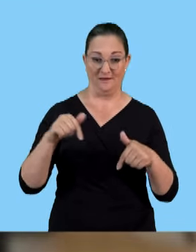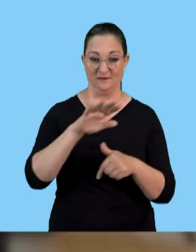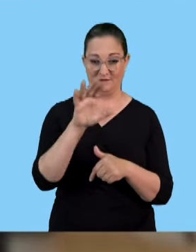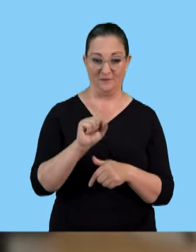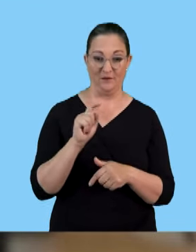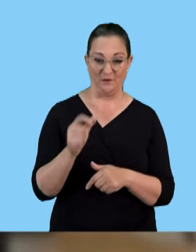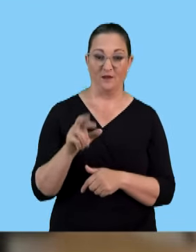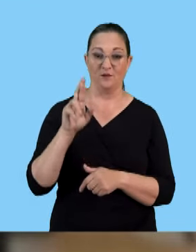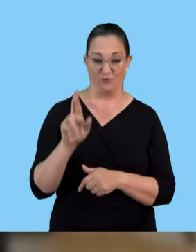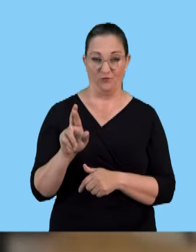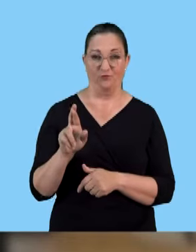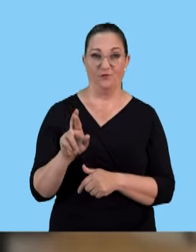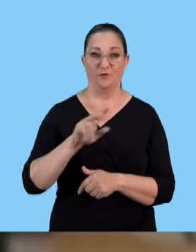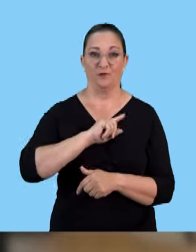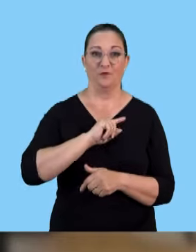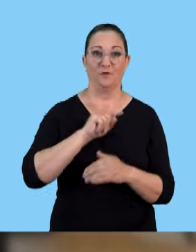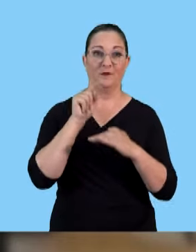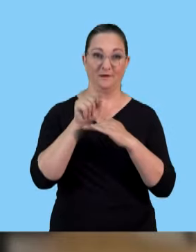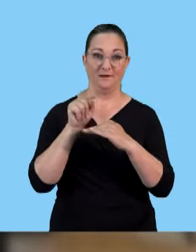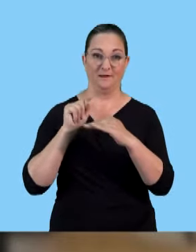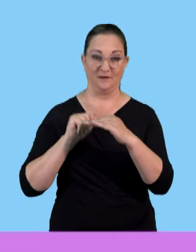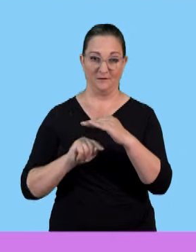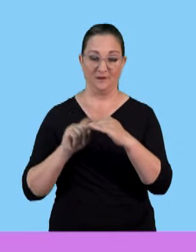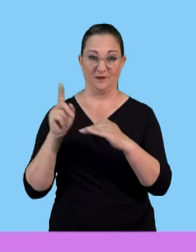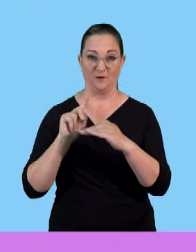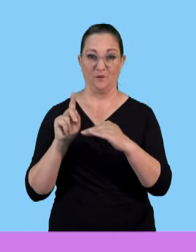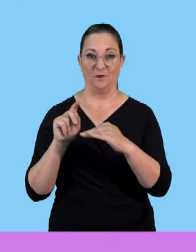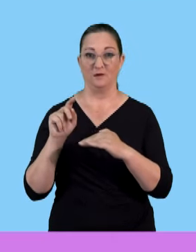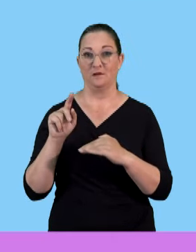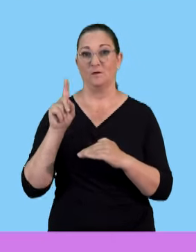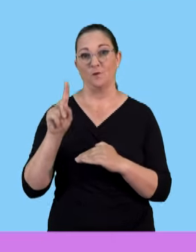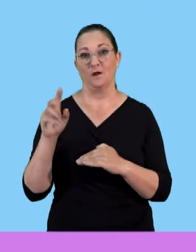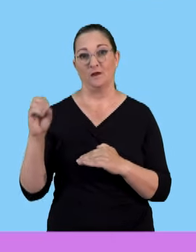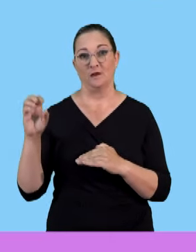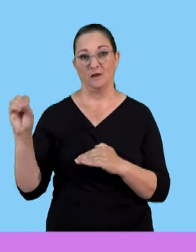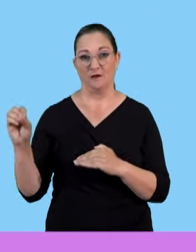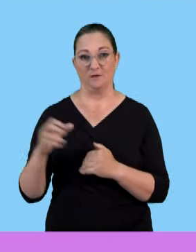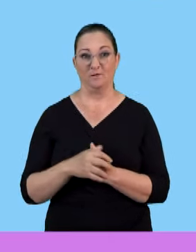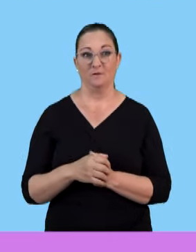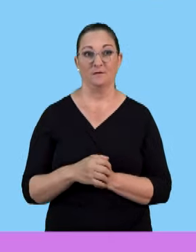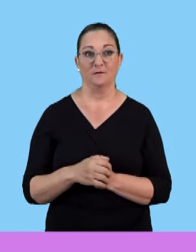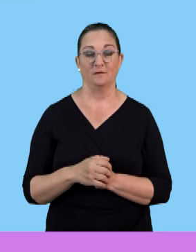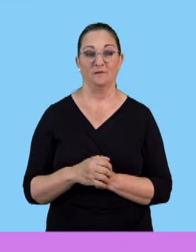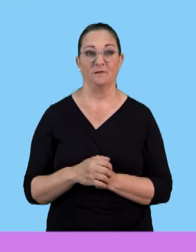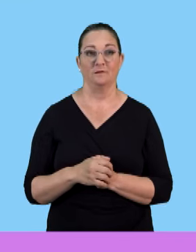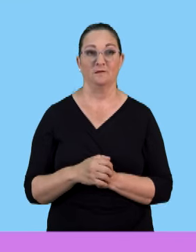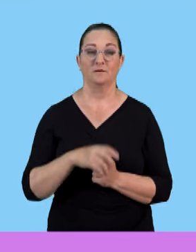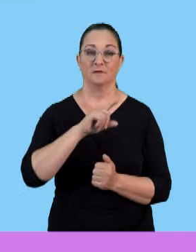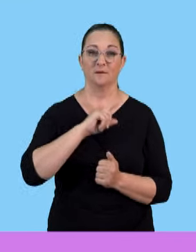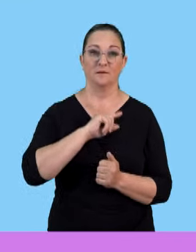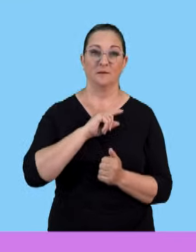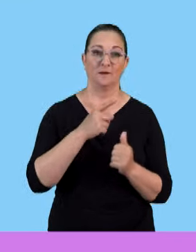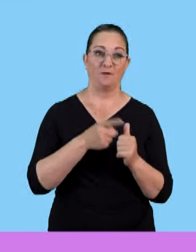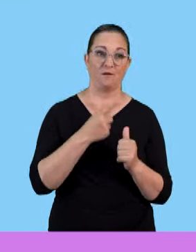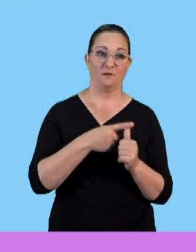in rands in South Africa. So meaning you are going to divide by 100. So this will give you